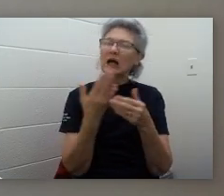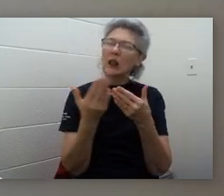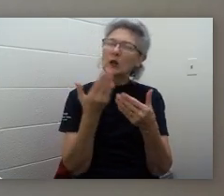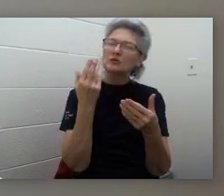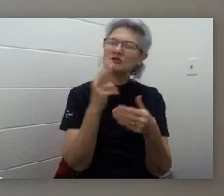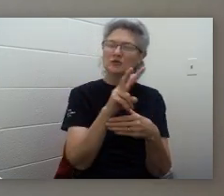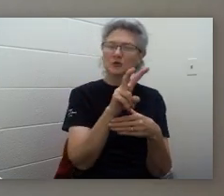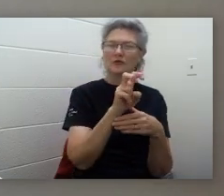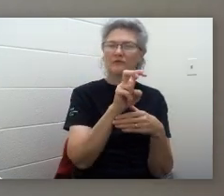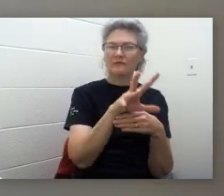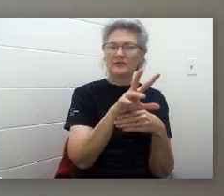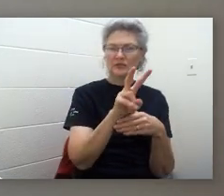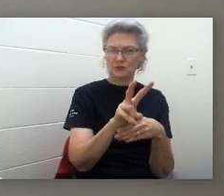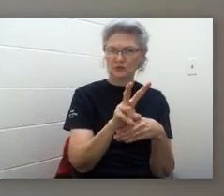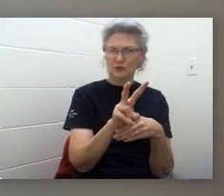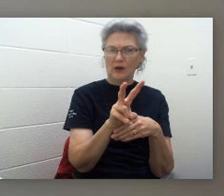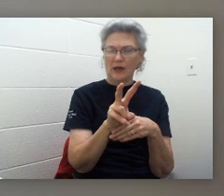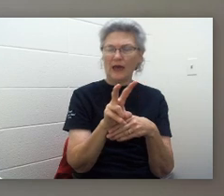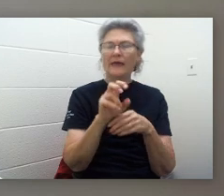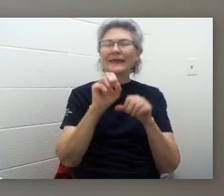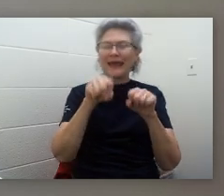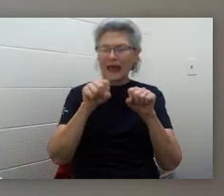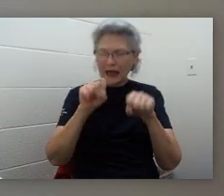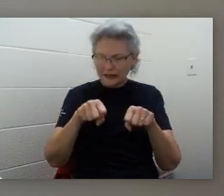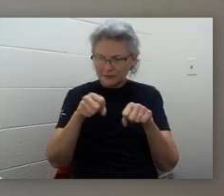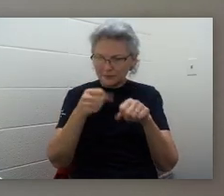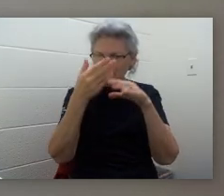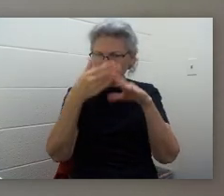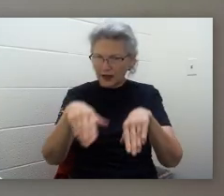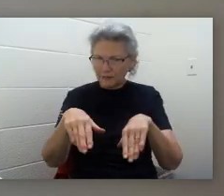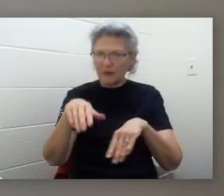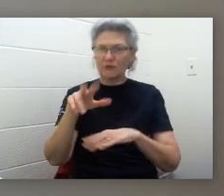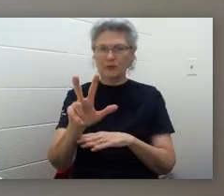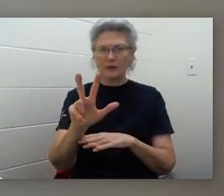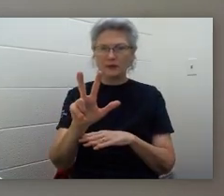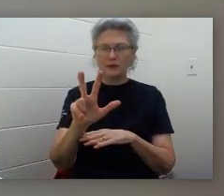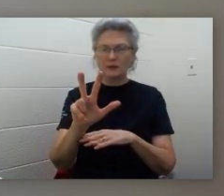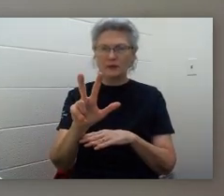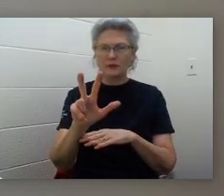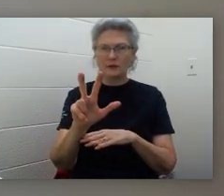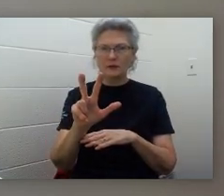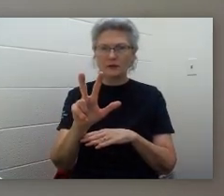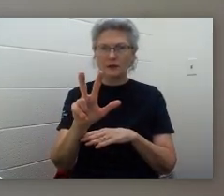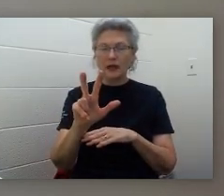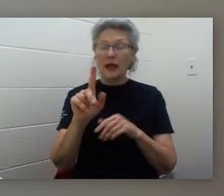to 252 that are divisible by 3,